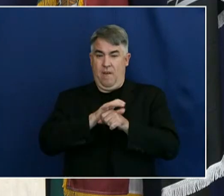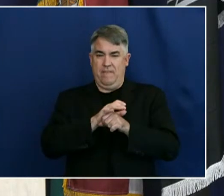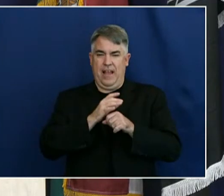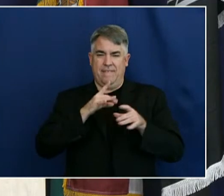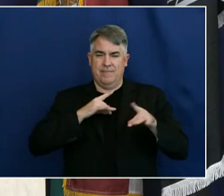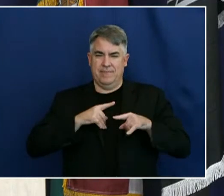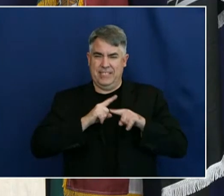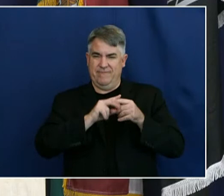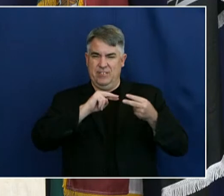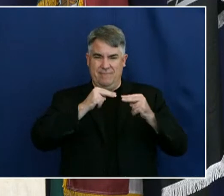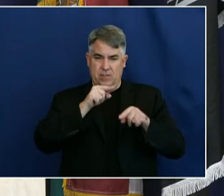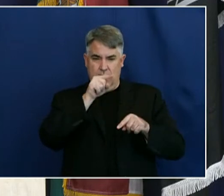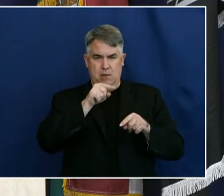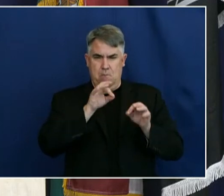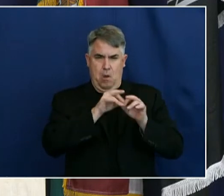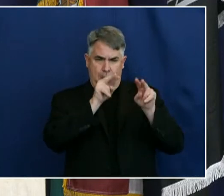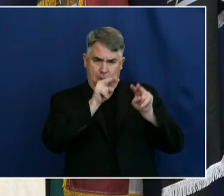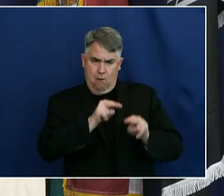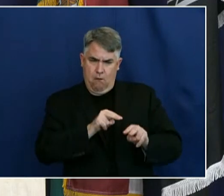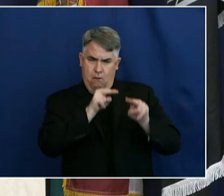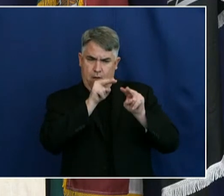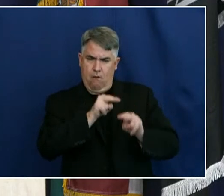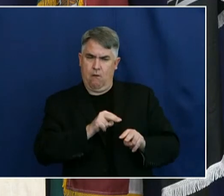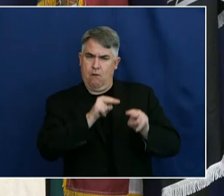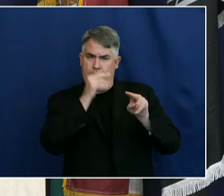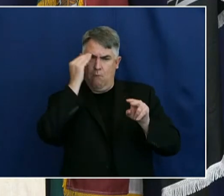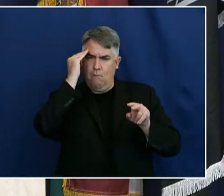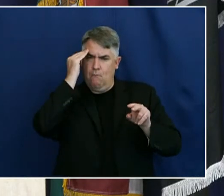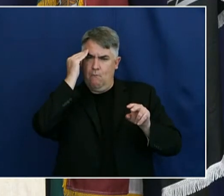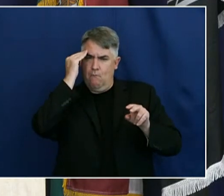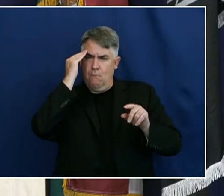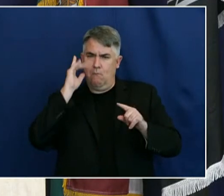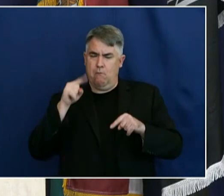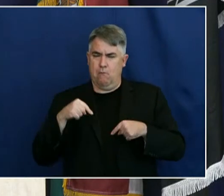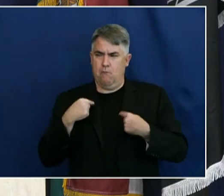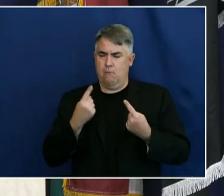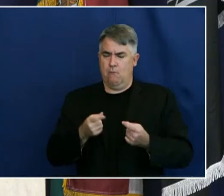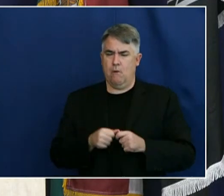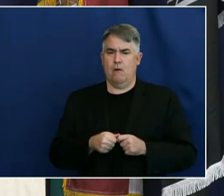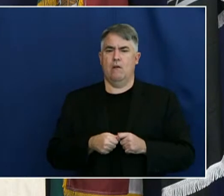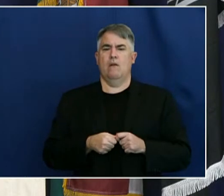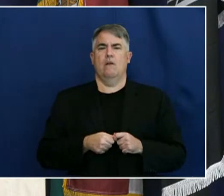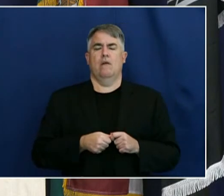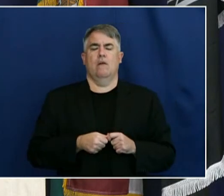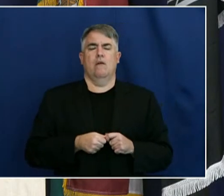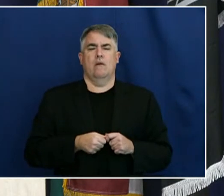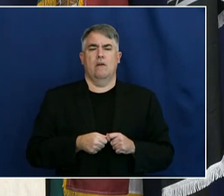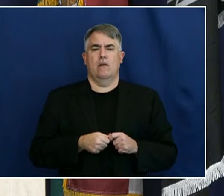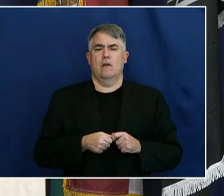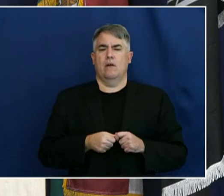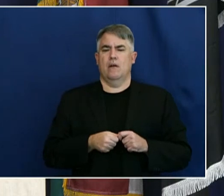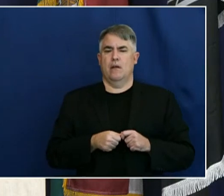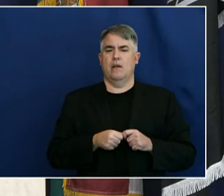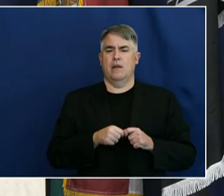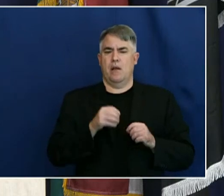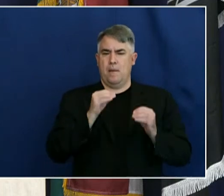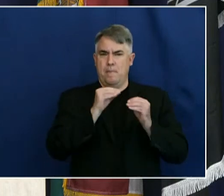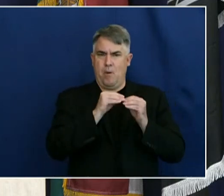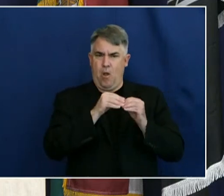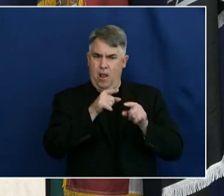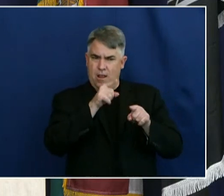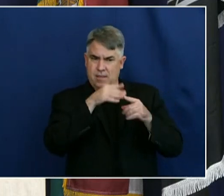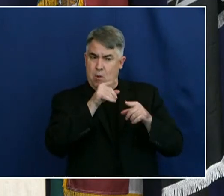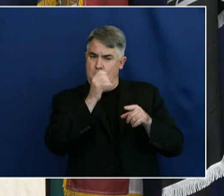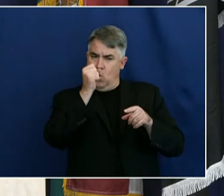that we follow very closely here in San Diego. There are variants of interest, ones that might be more impactful to